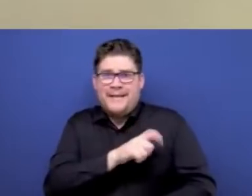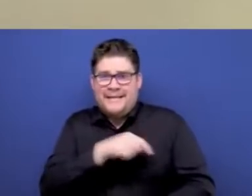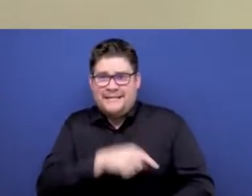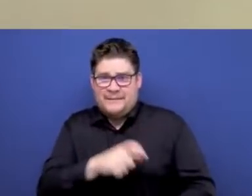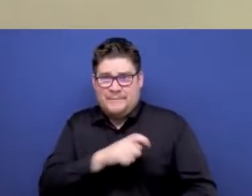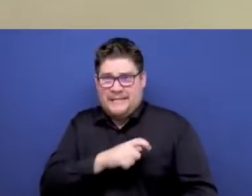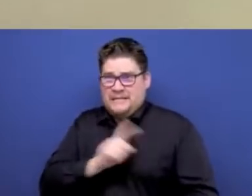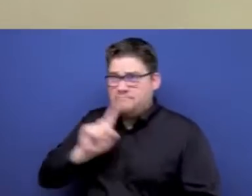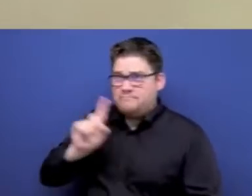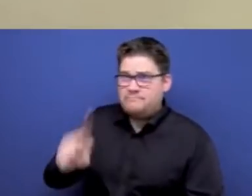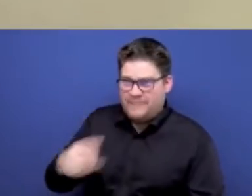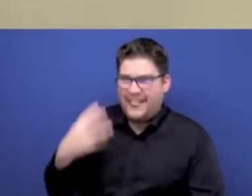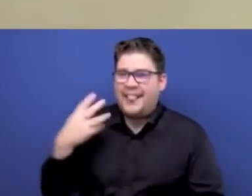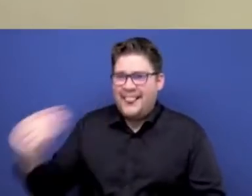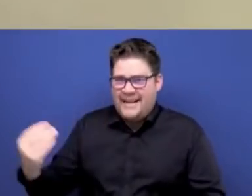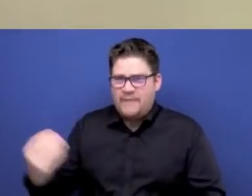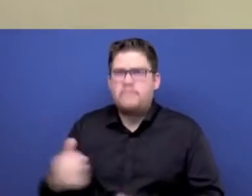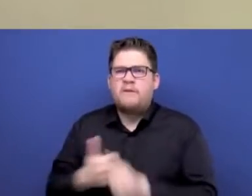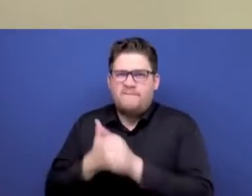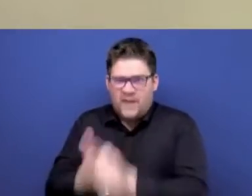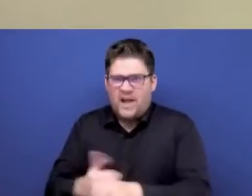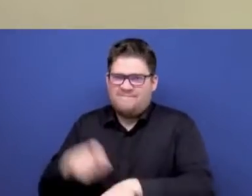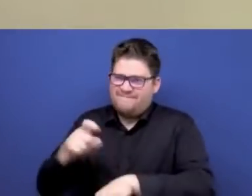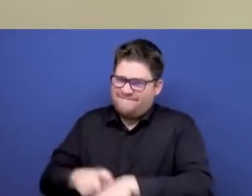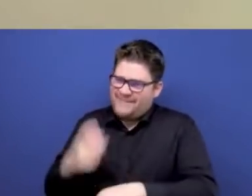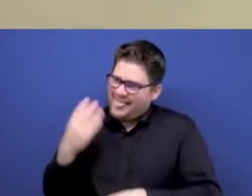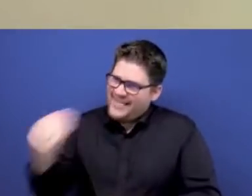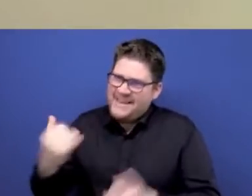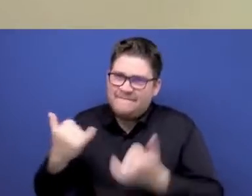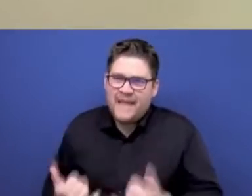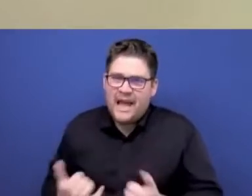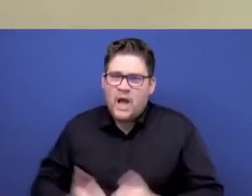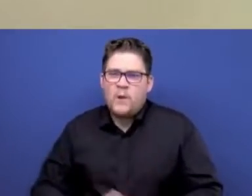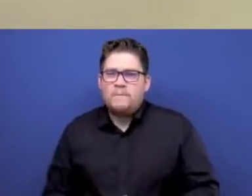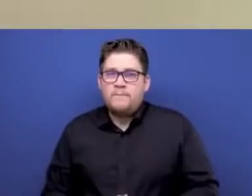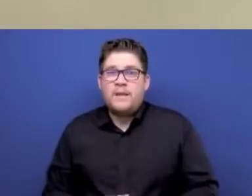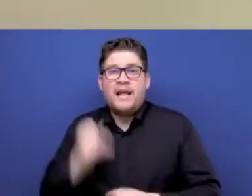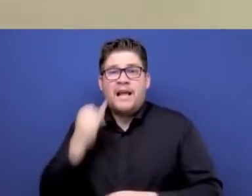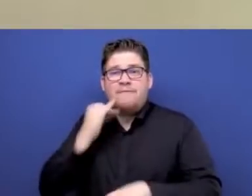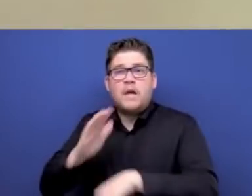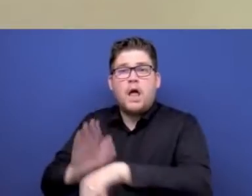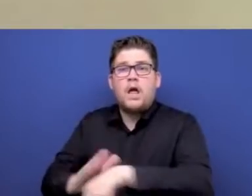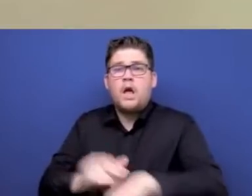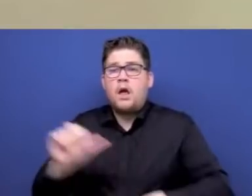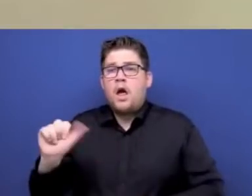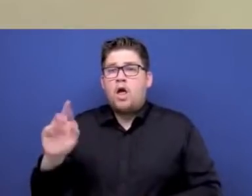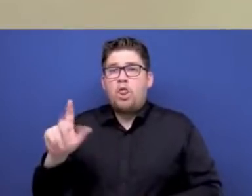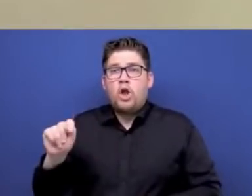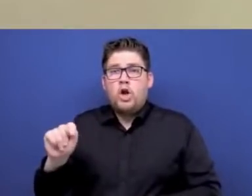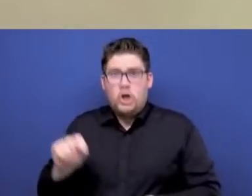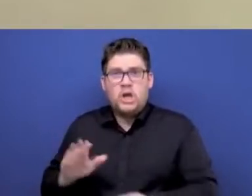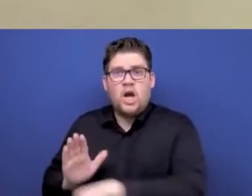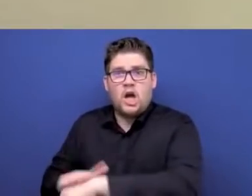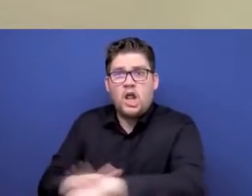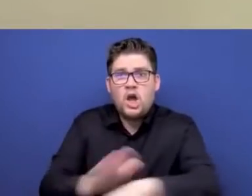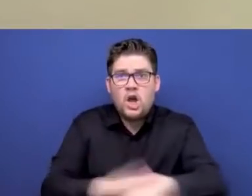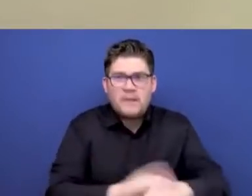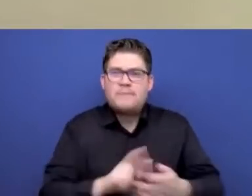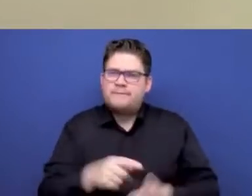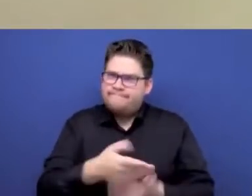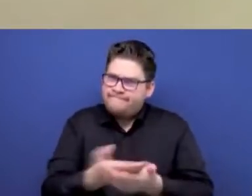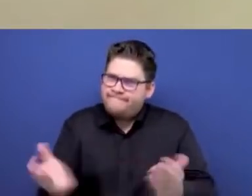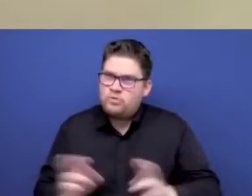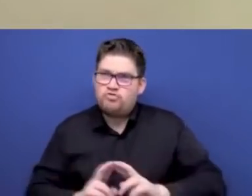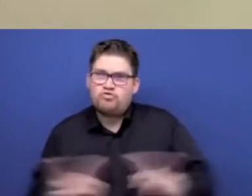evacuation alert, be prepared to leave quickly. For those traveling, Destination BC's Know Before You Go webpage is regularly